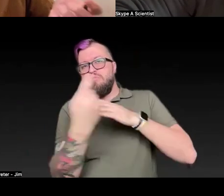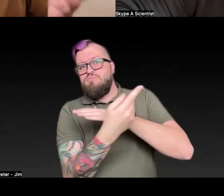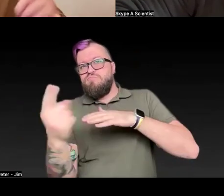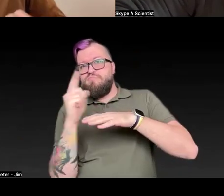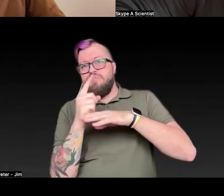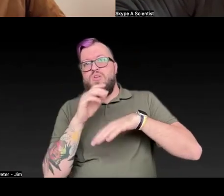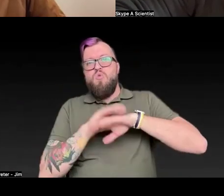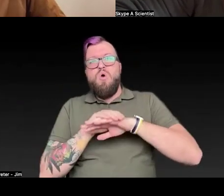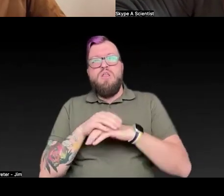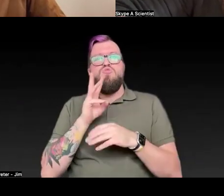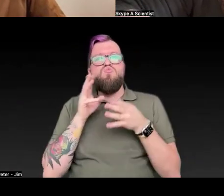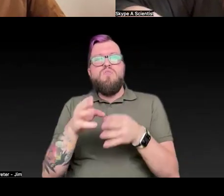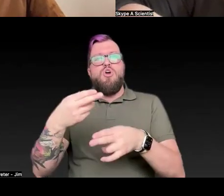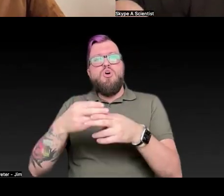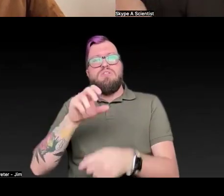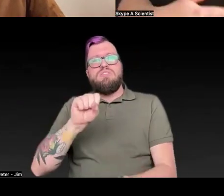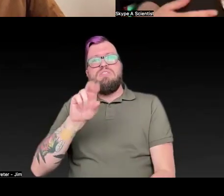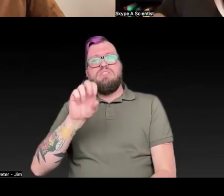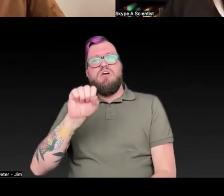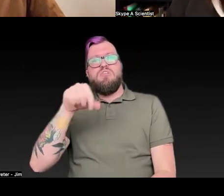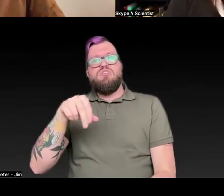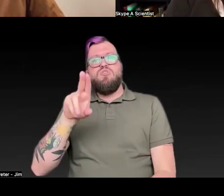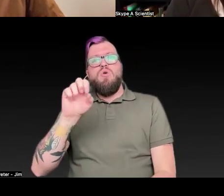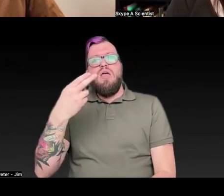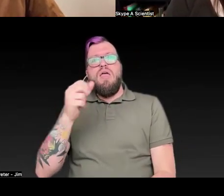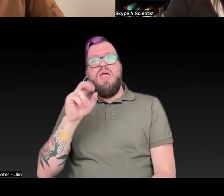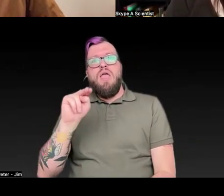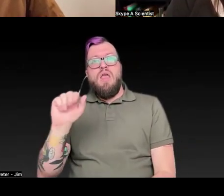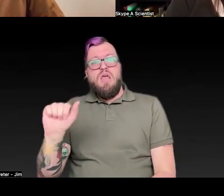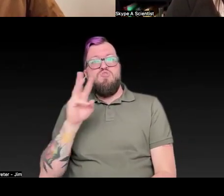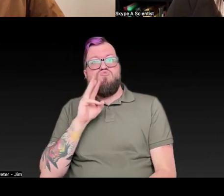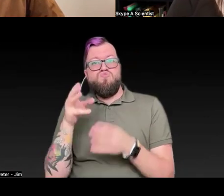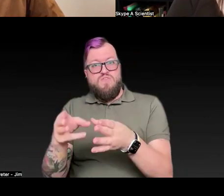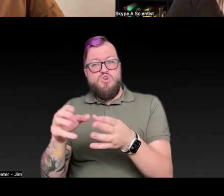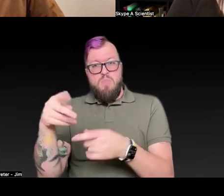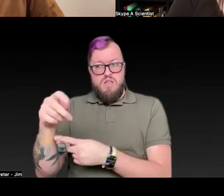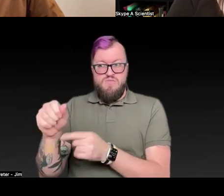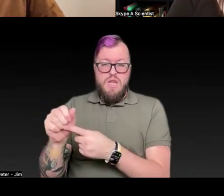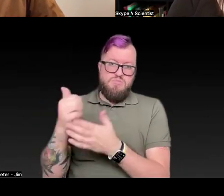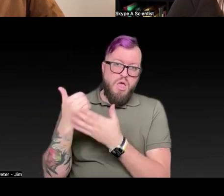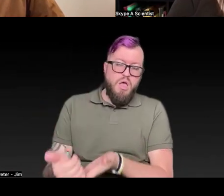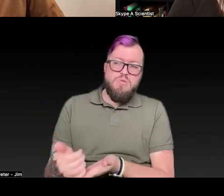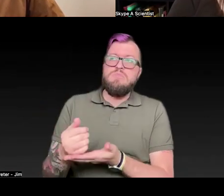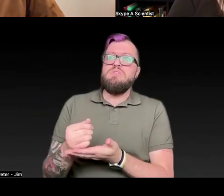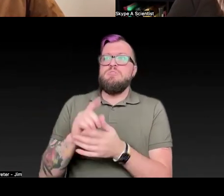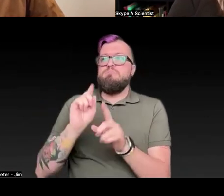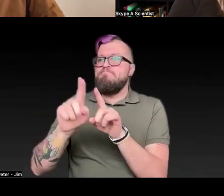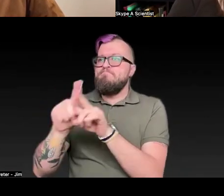Susquehanna and some in upstate New York as well. Um, so I think probably I would